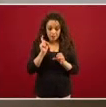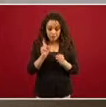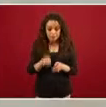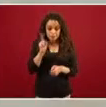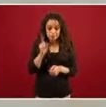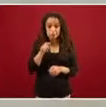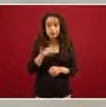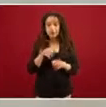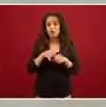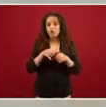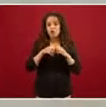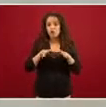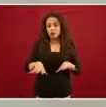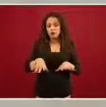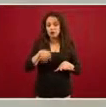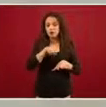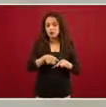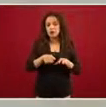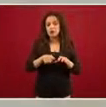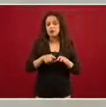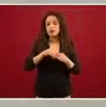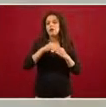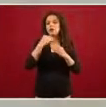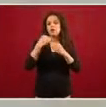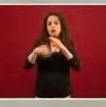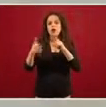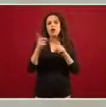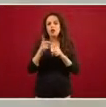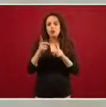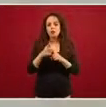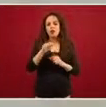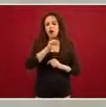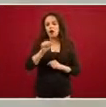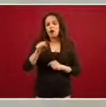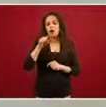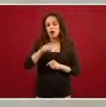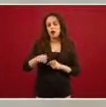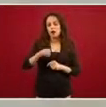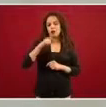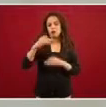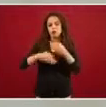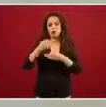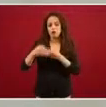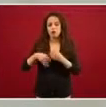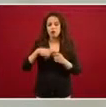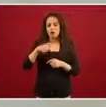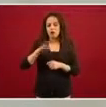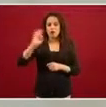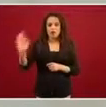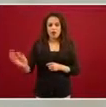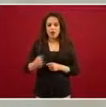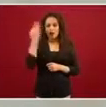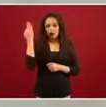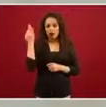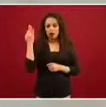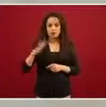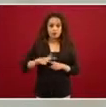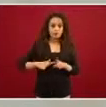and to send, in this moment all this information enters the